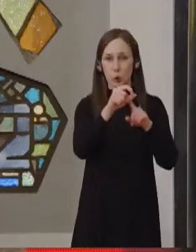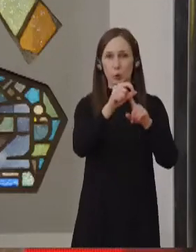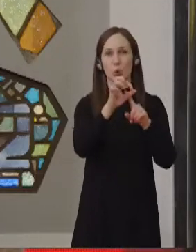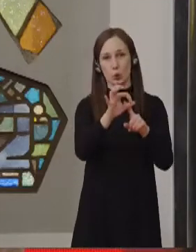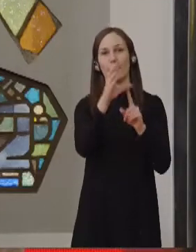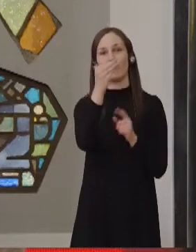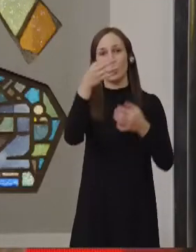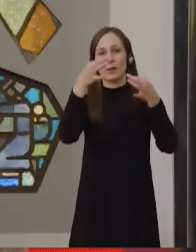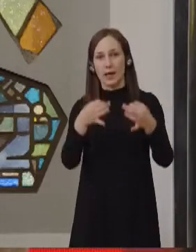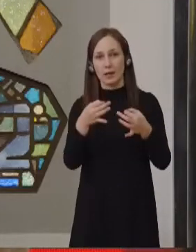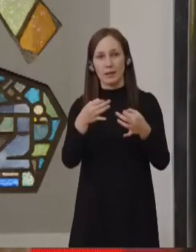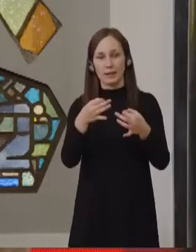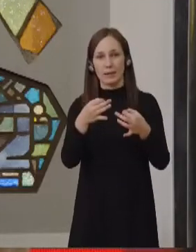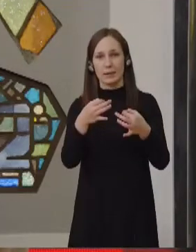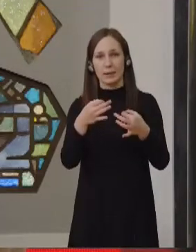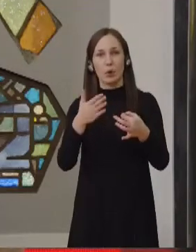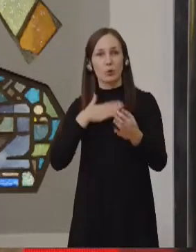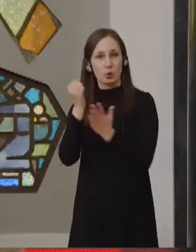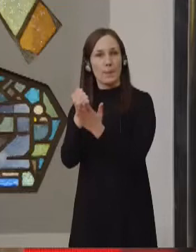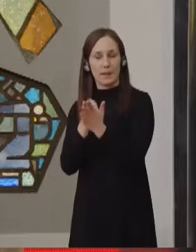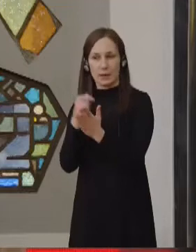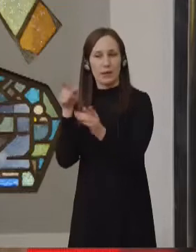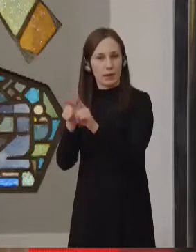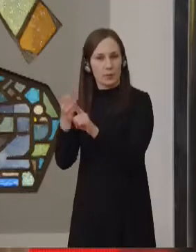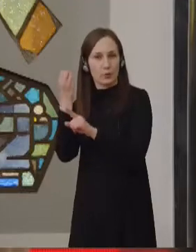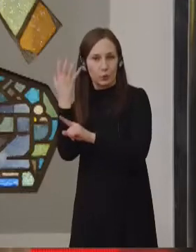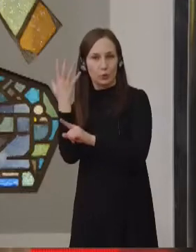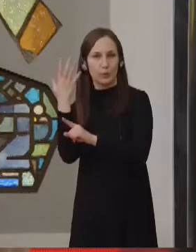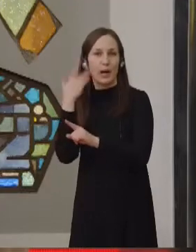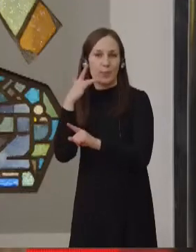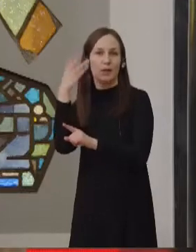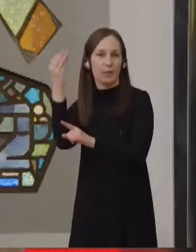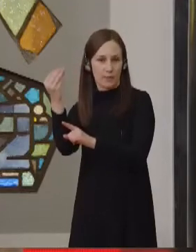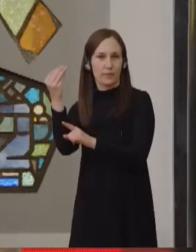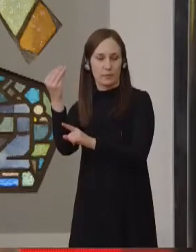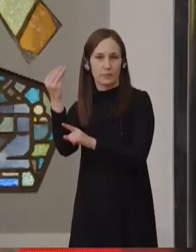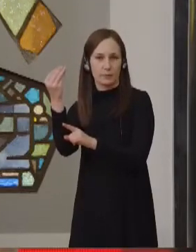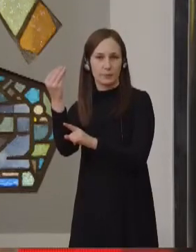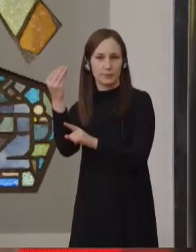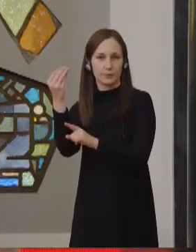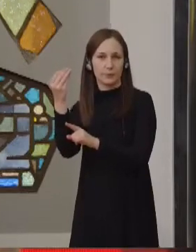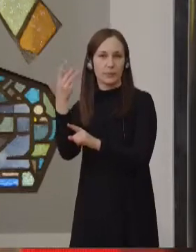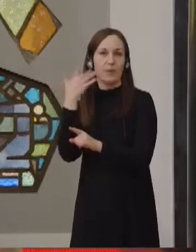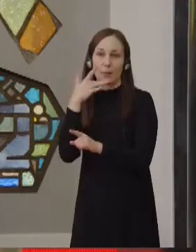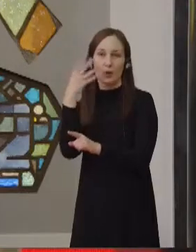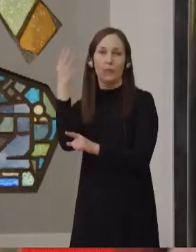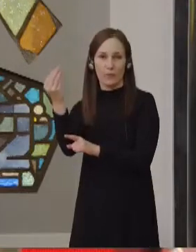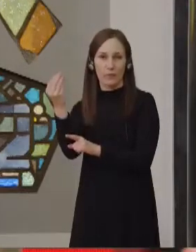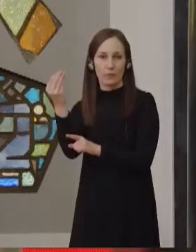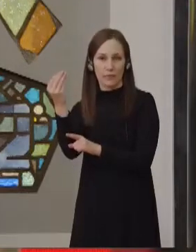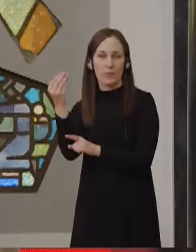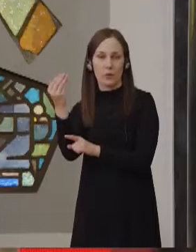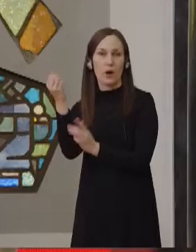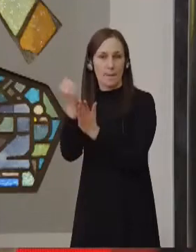either. Rainbow flags fly at U.S. embassies around the world during Pride Month each year and on International Day Against Homophobia, Biphobia,